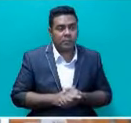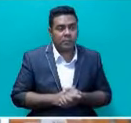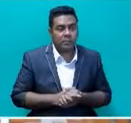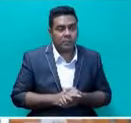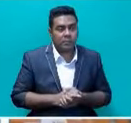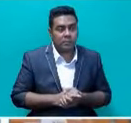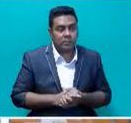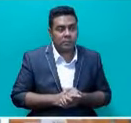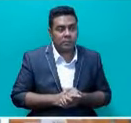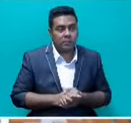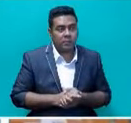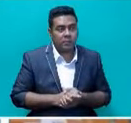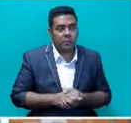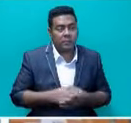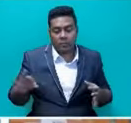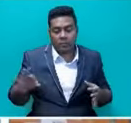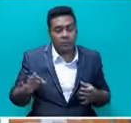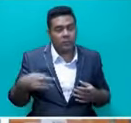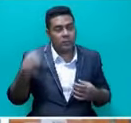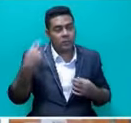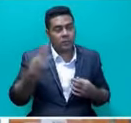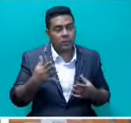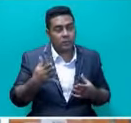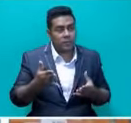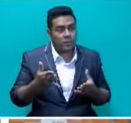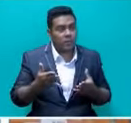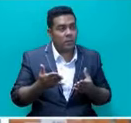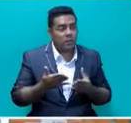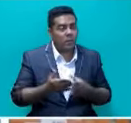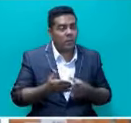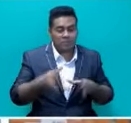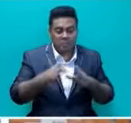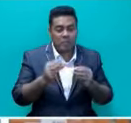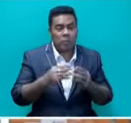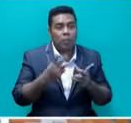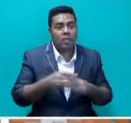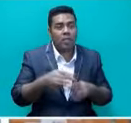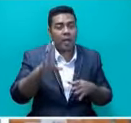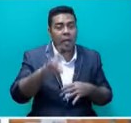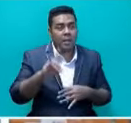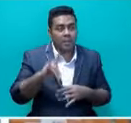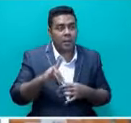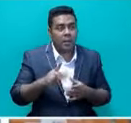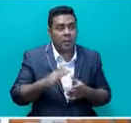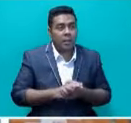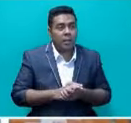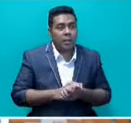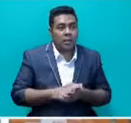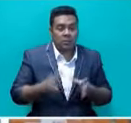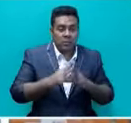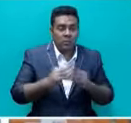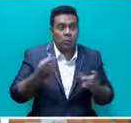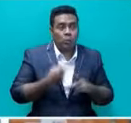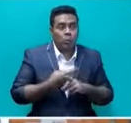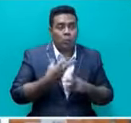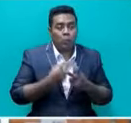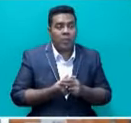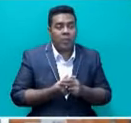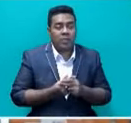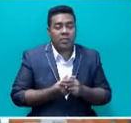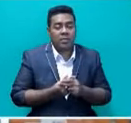to defile, unnatural offense with animal, incest by a relative. These are very serious offenses. They're not touching somebody's